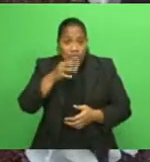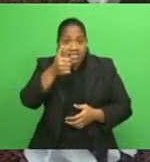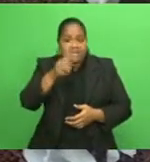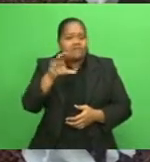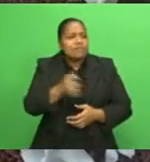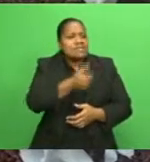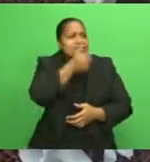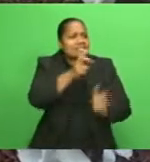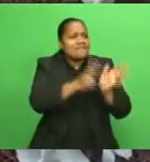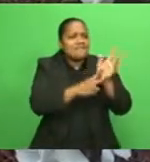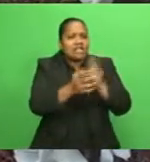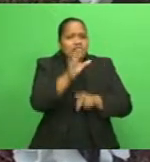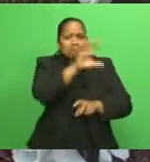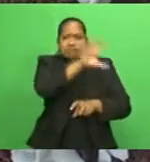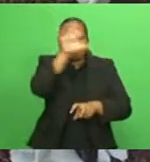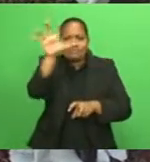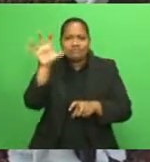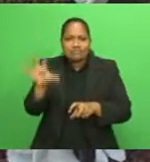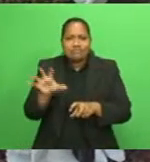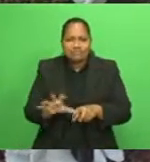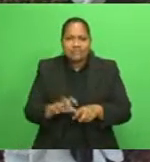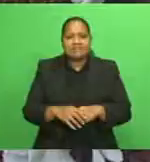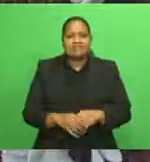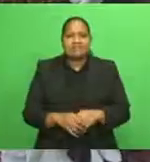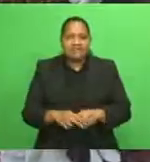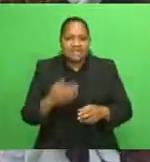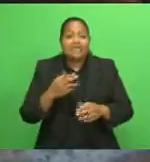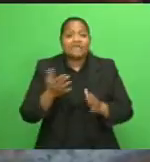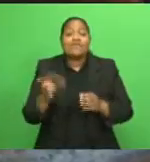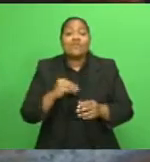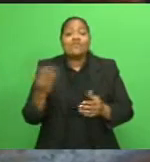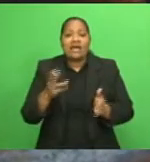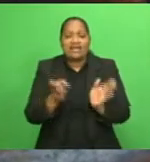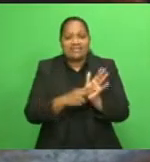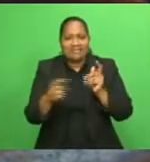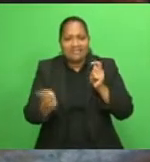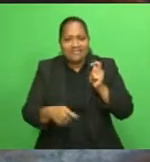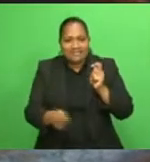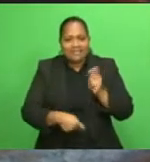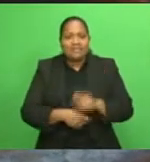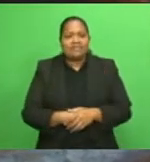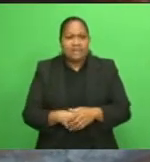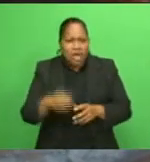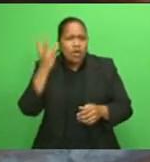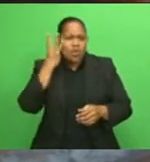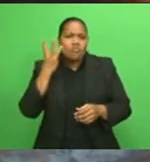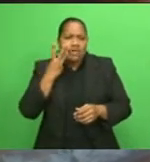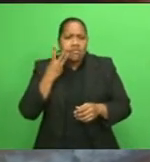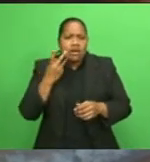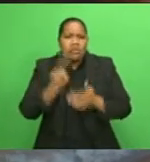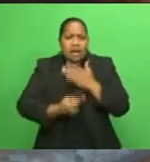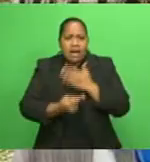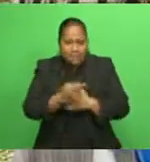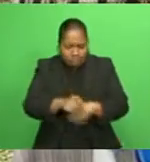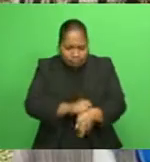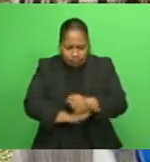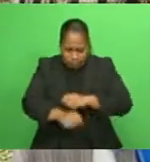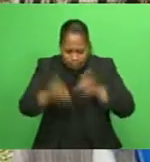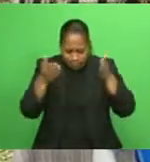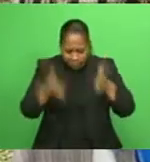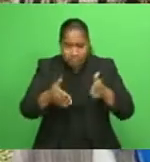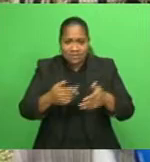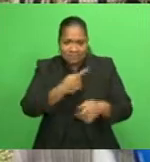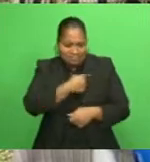meet every Monday and work on our farms. All the women are committed to the business because we have seen